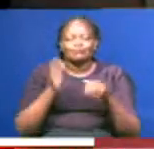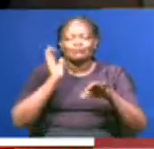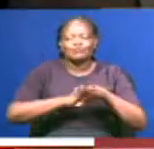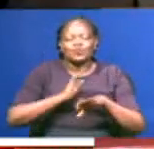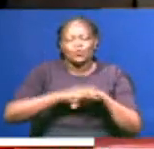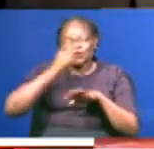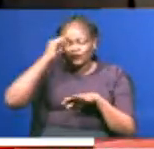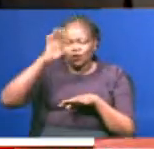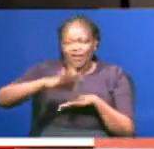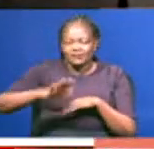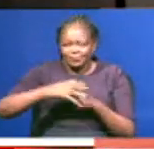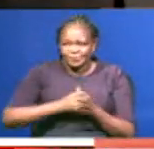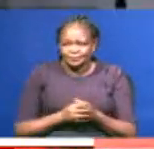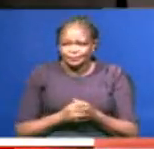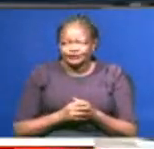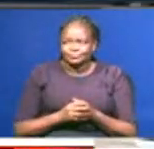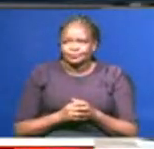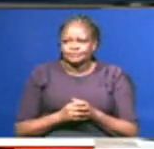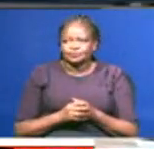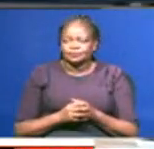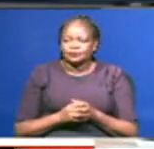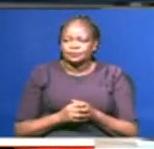environment.